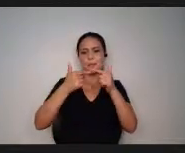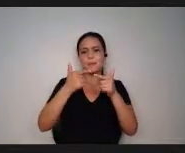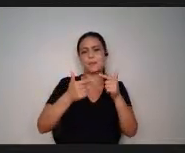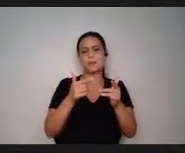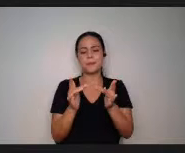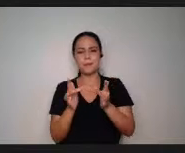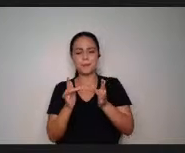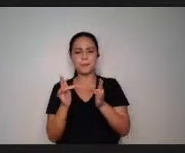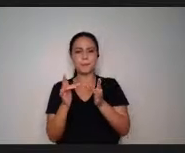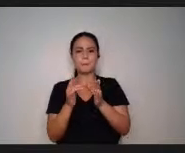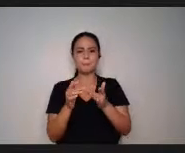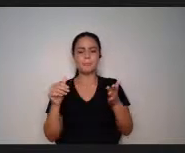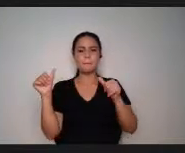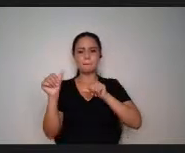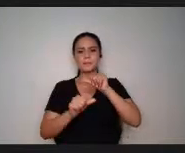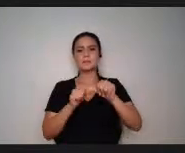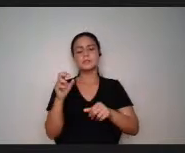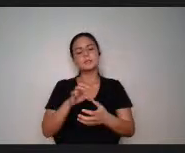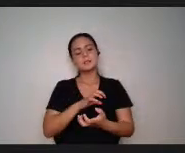work environment on health.